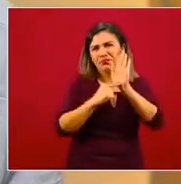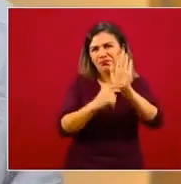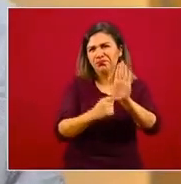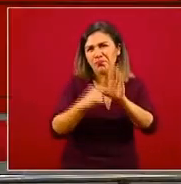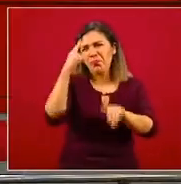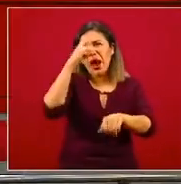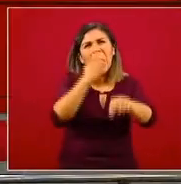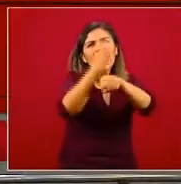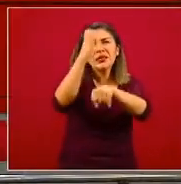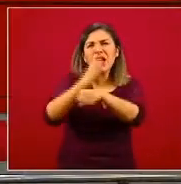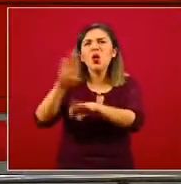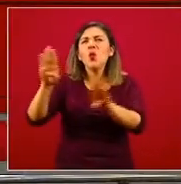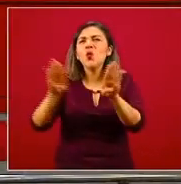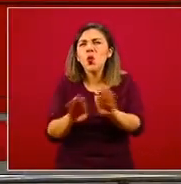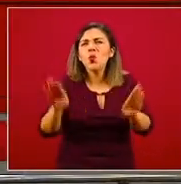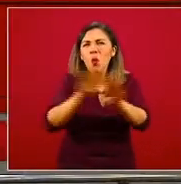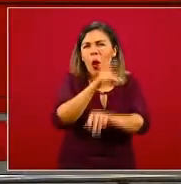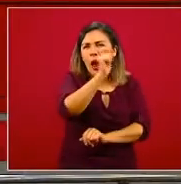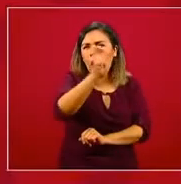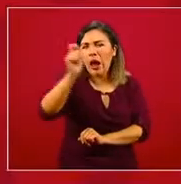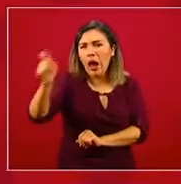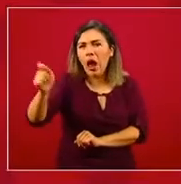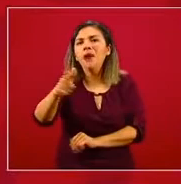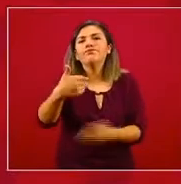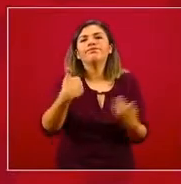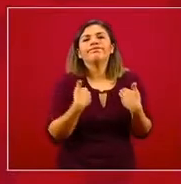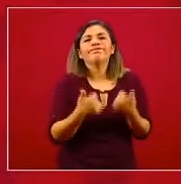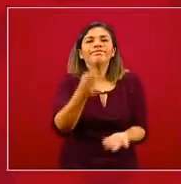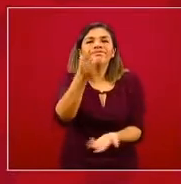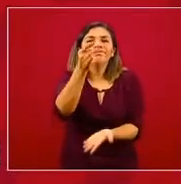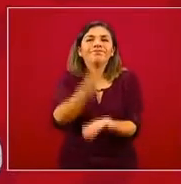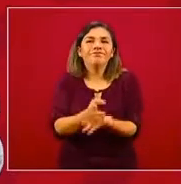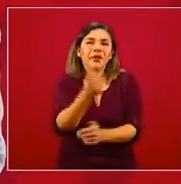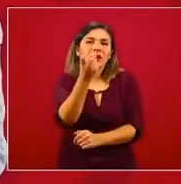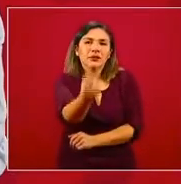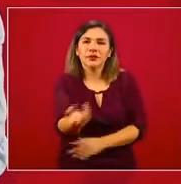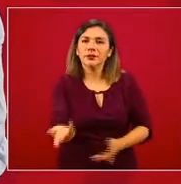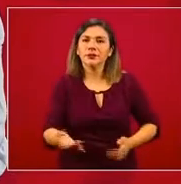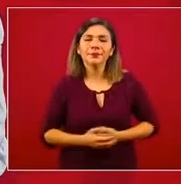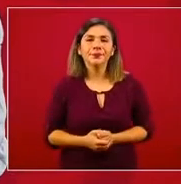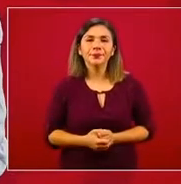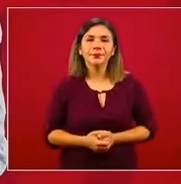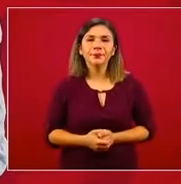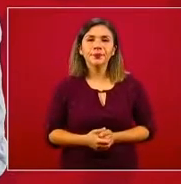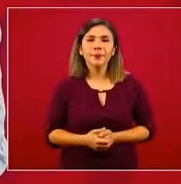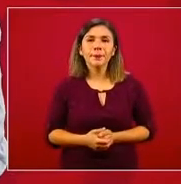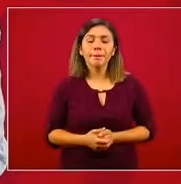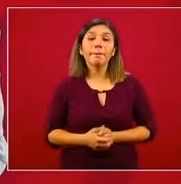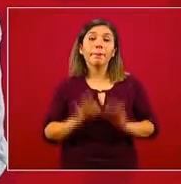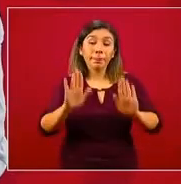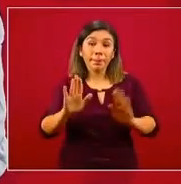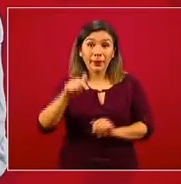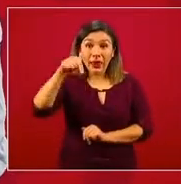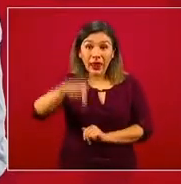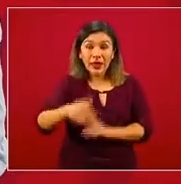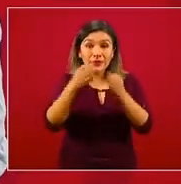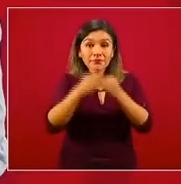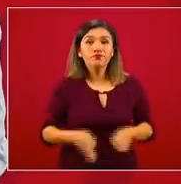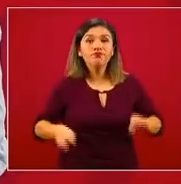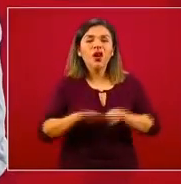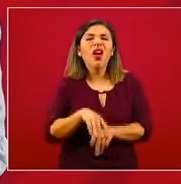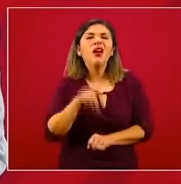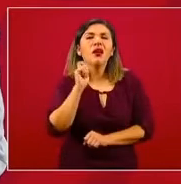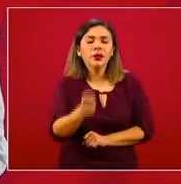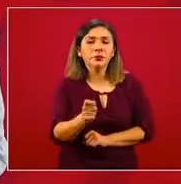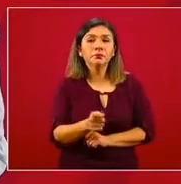rate, which is what we're using to compare the different states, we can identify all the different